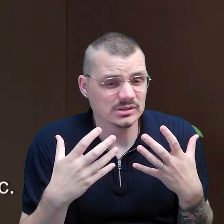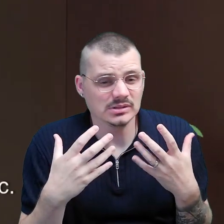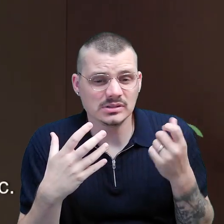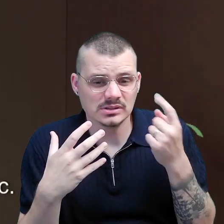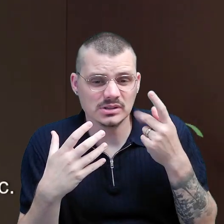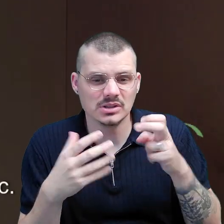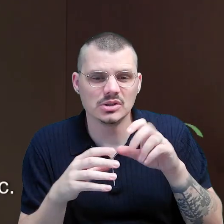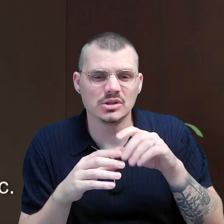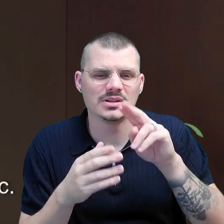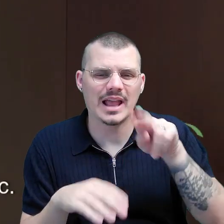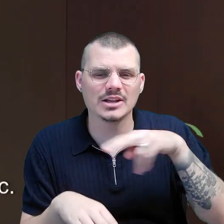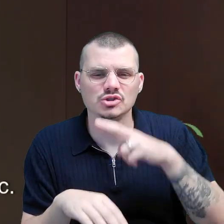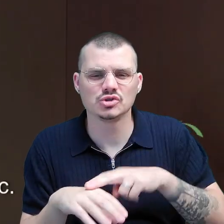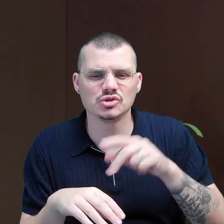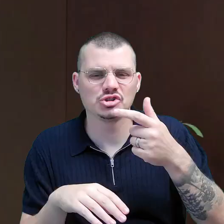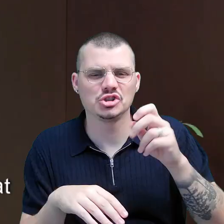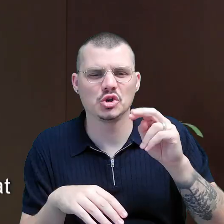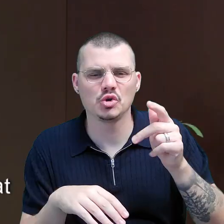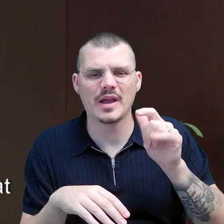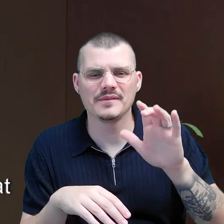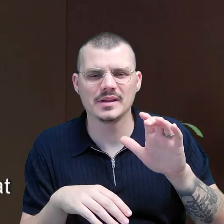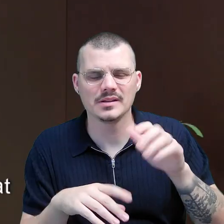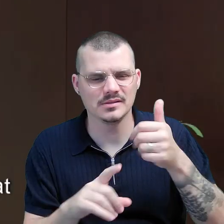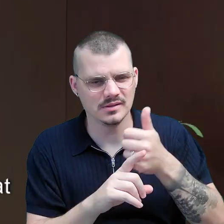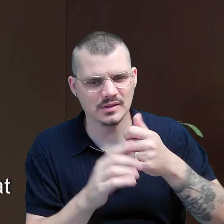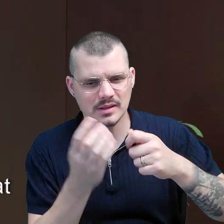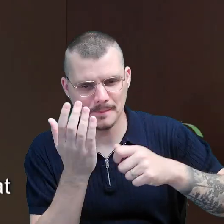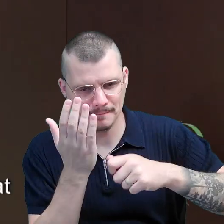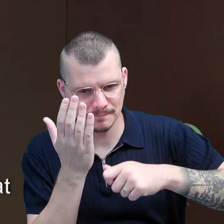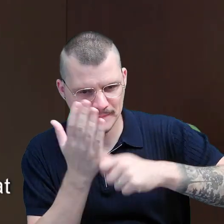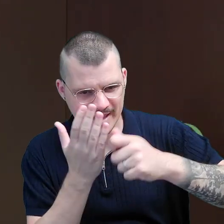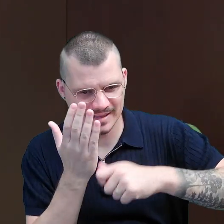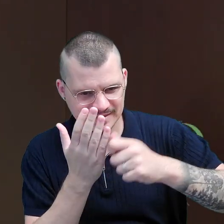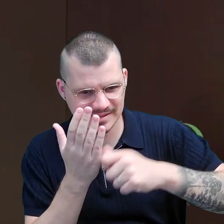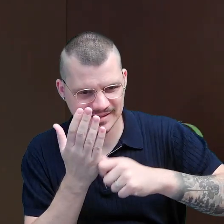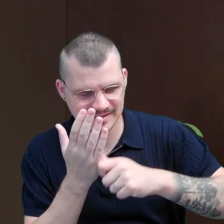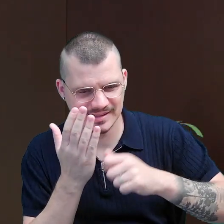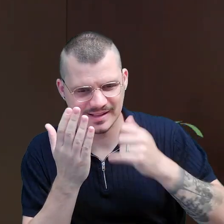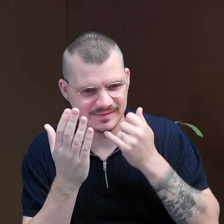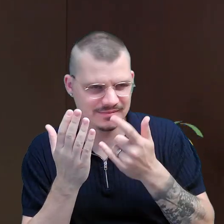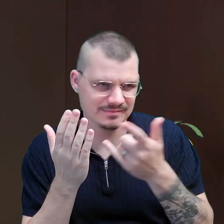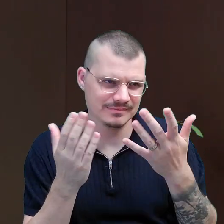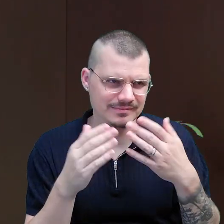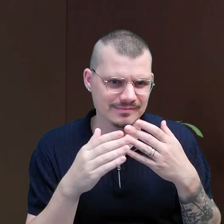rolled up a National Geographic, that's a magazine for those of you that were born,